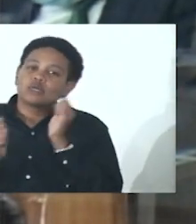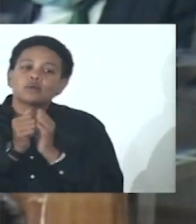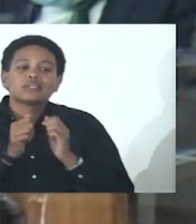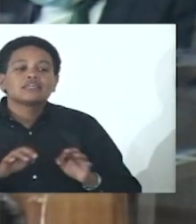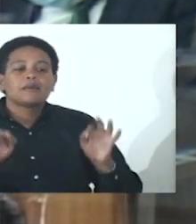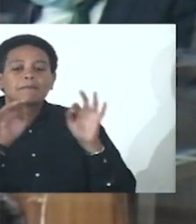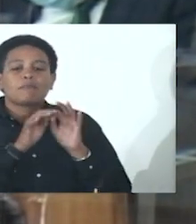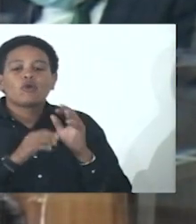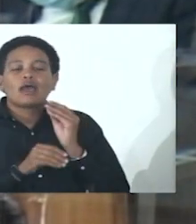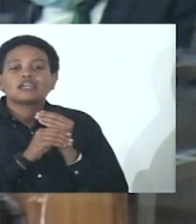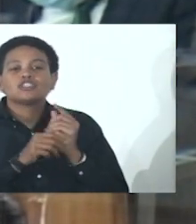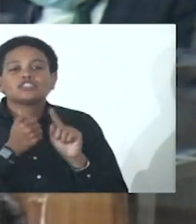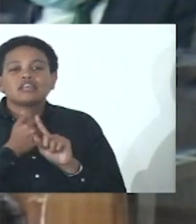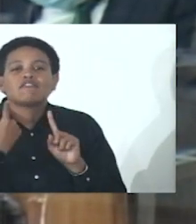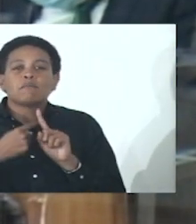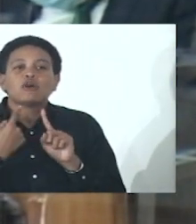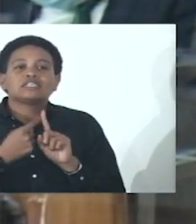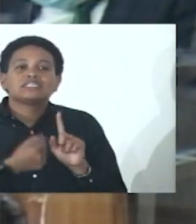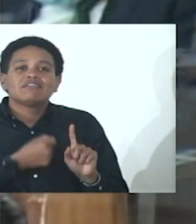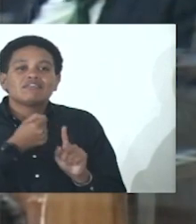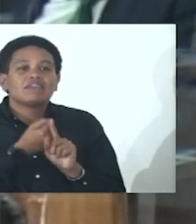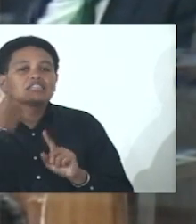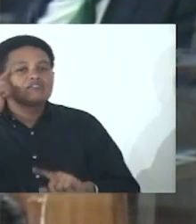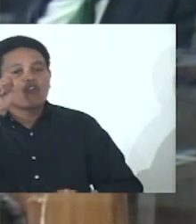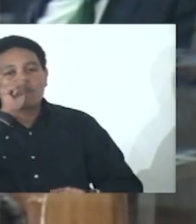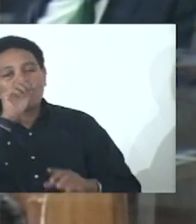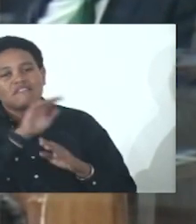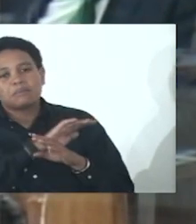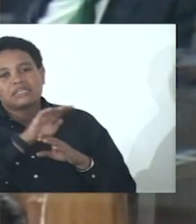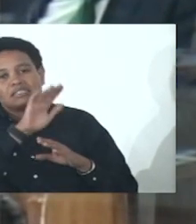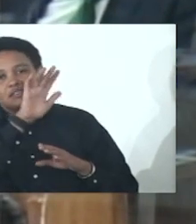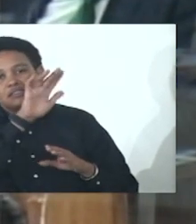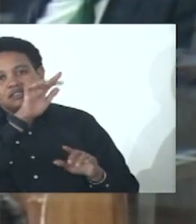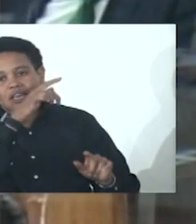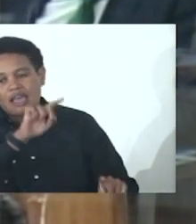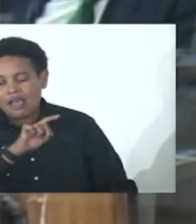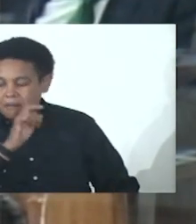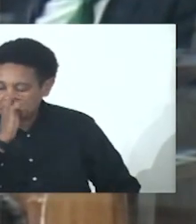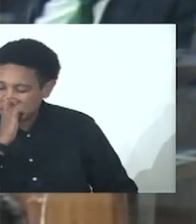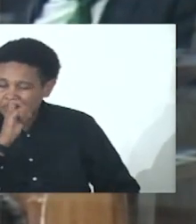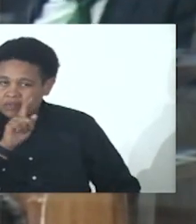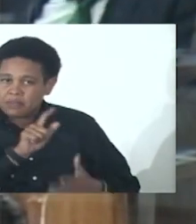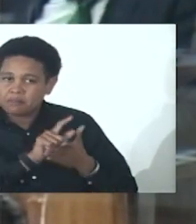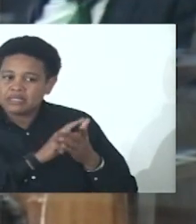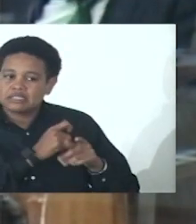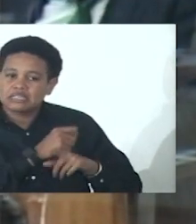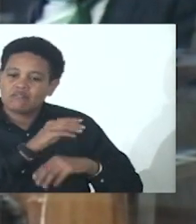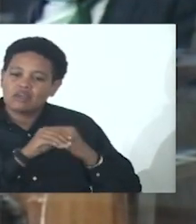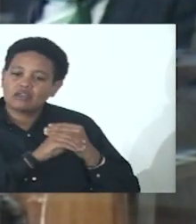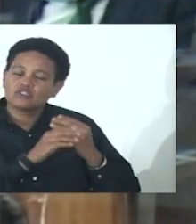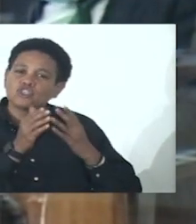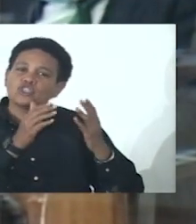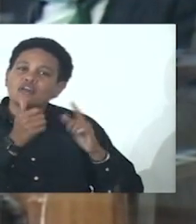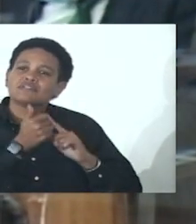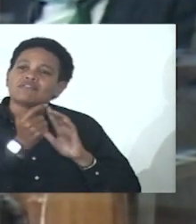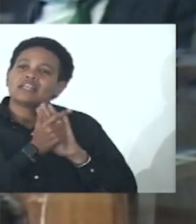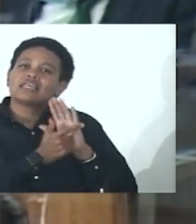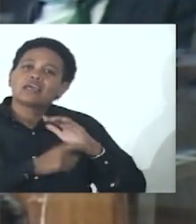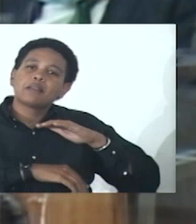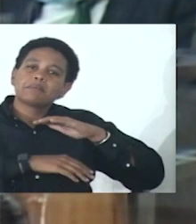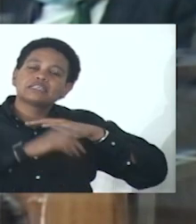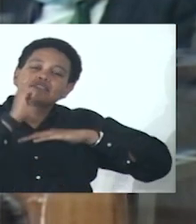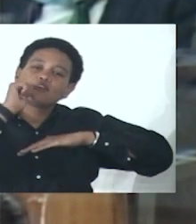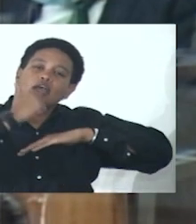transparency of interactions between the state, businesses, and citizens. The bill will serve as the legal basis for